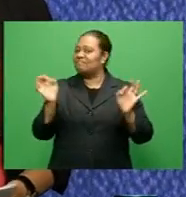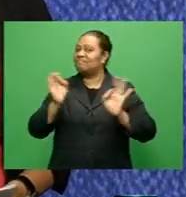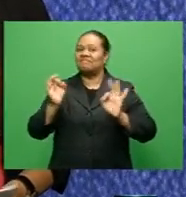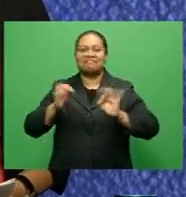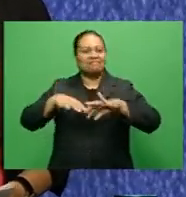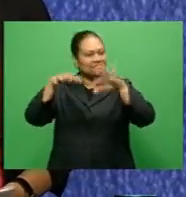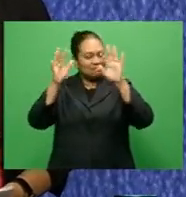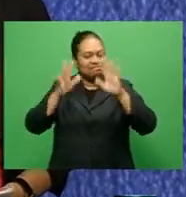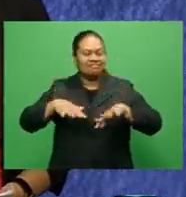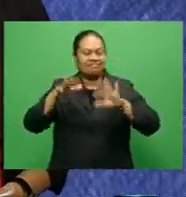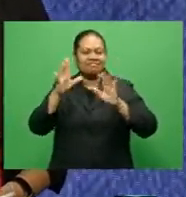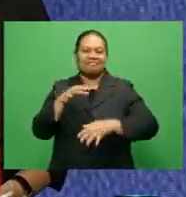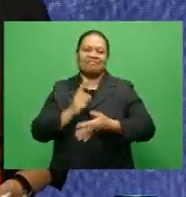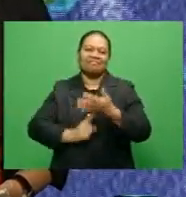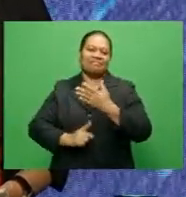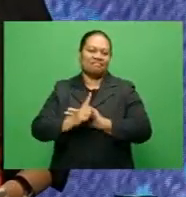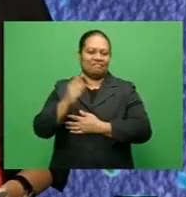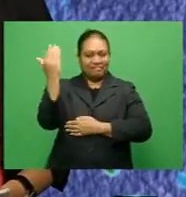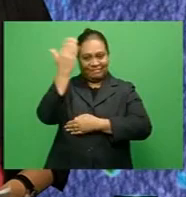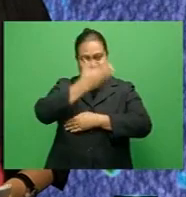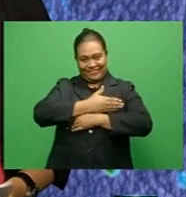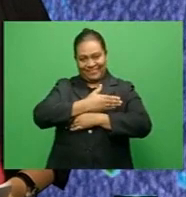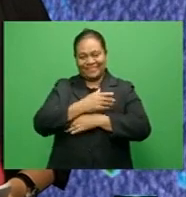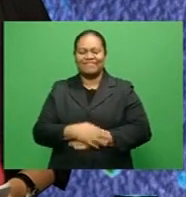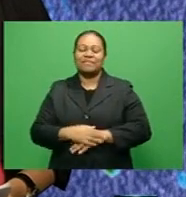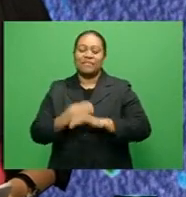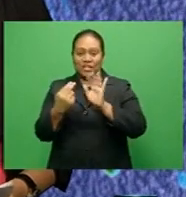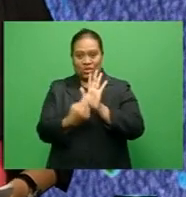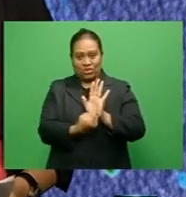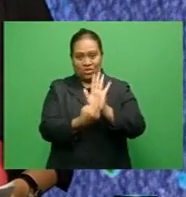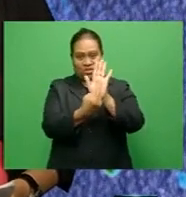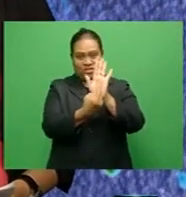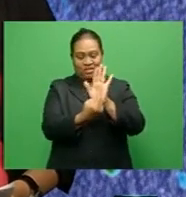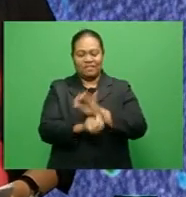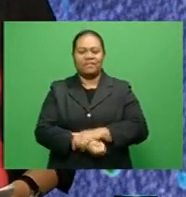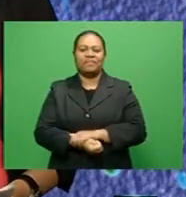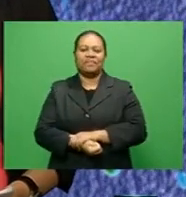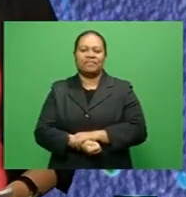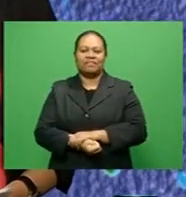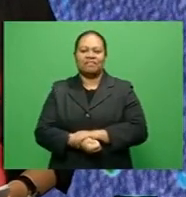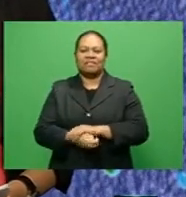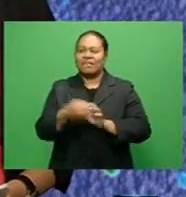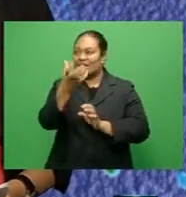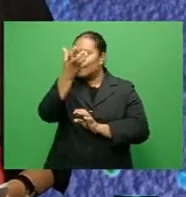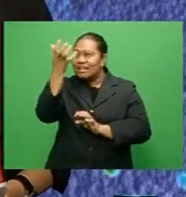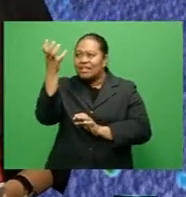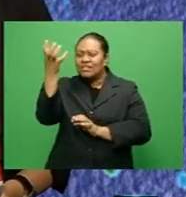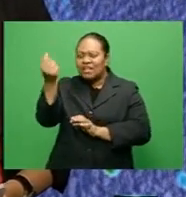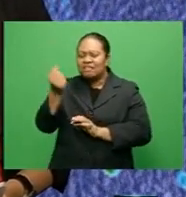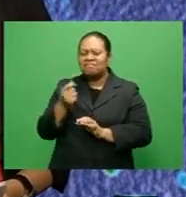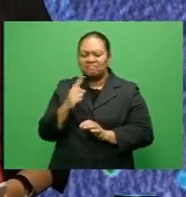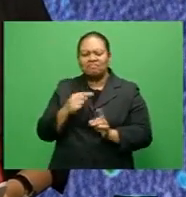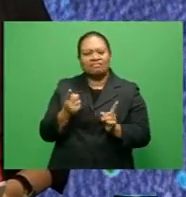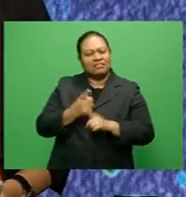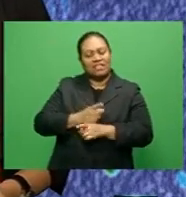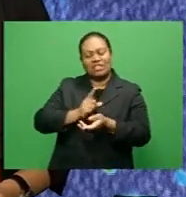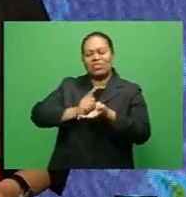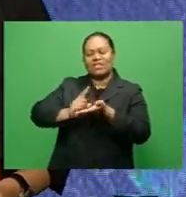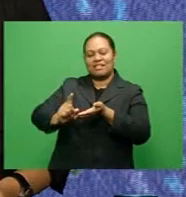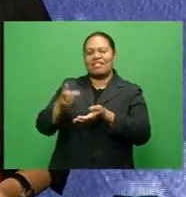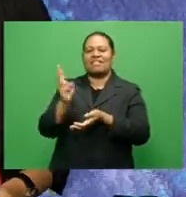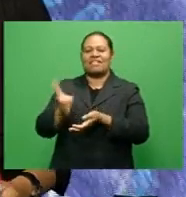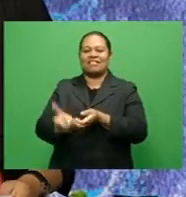any showers for the night. And up north, there is more cloud cover, but that changed to clearer